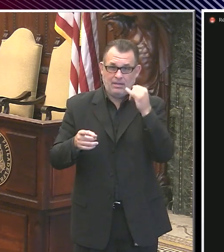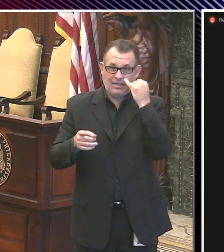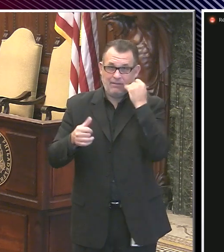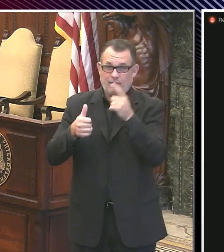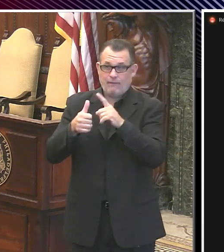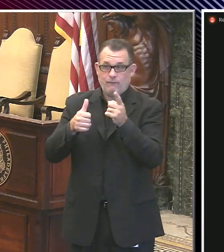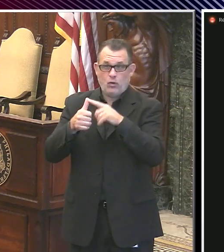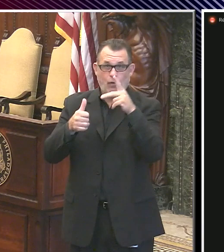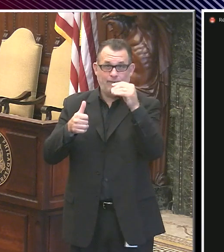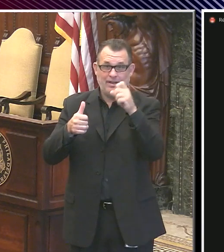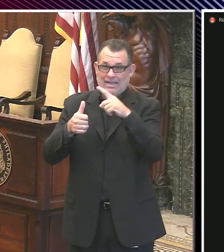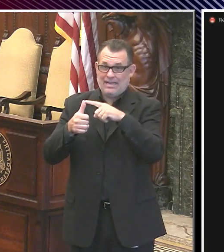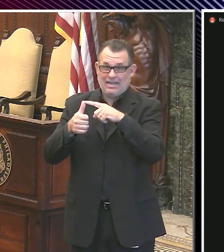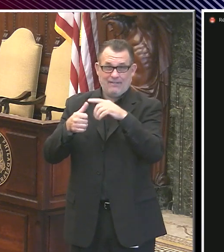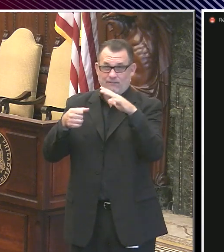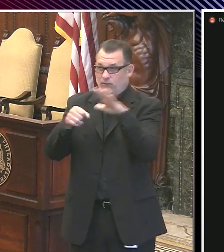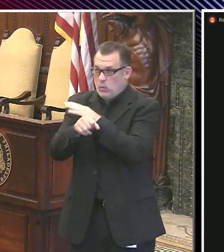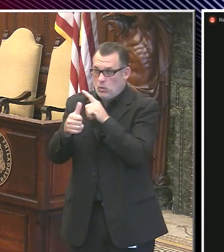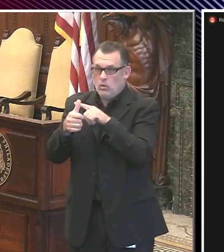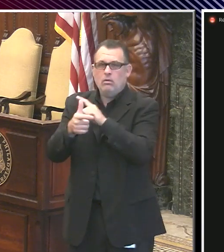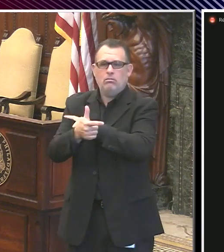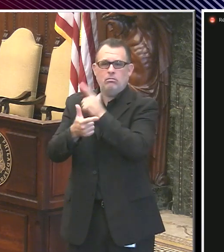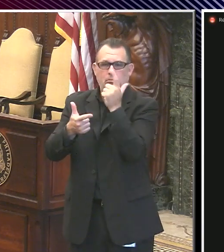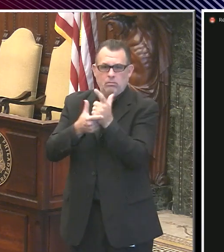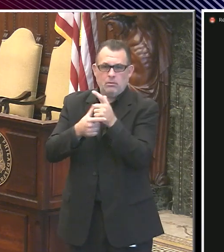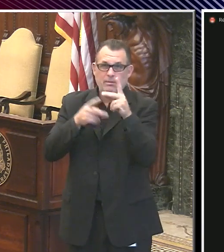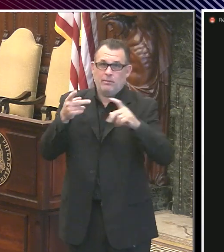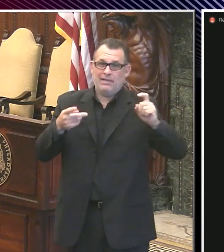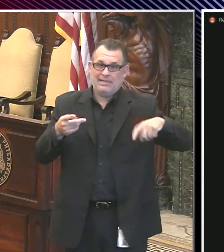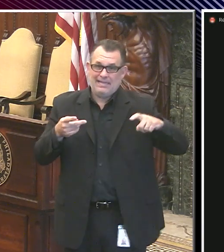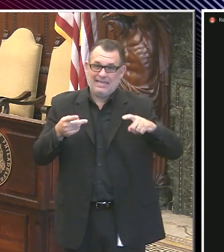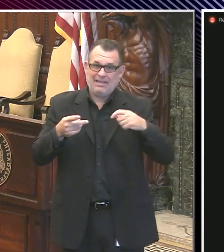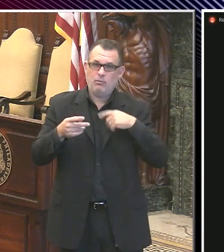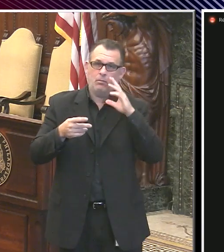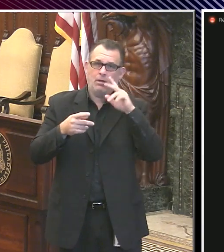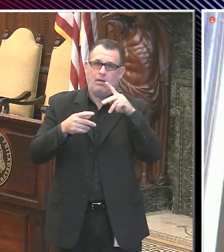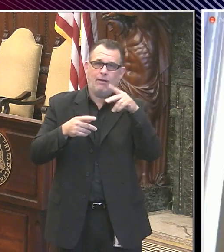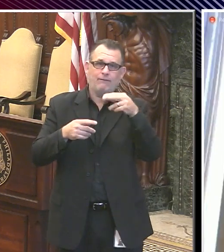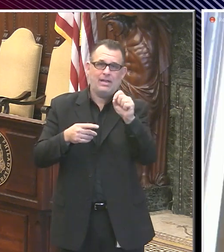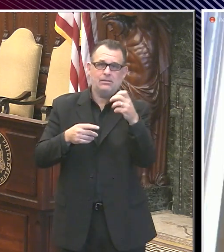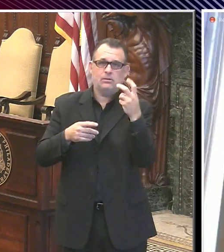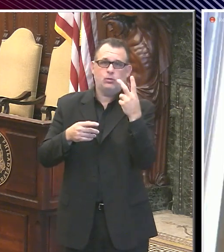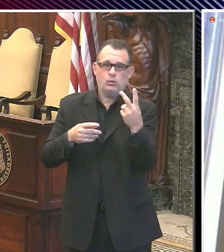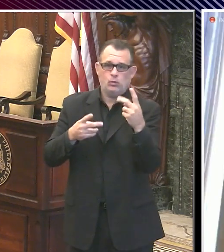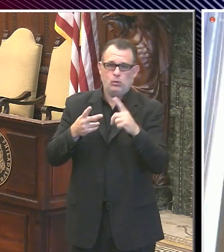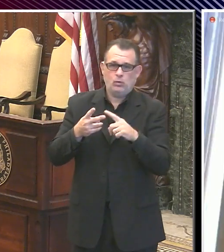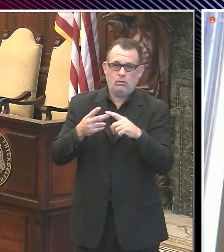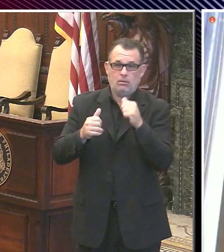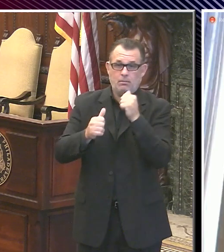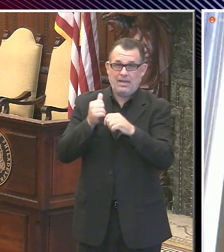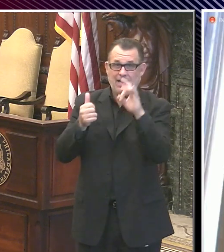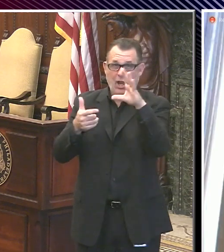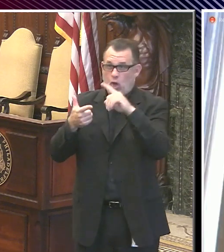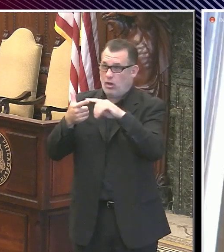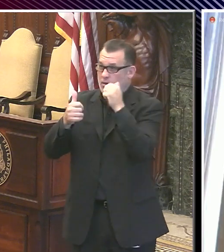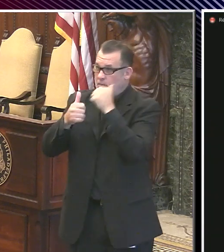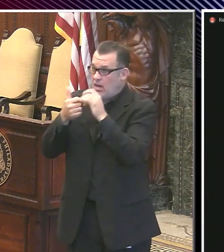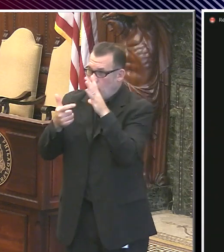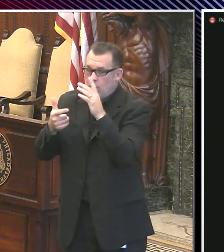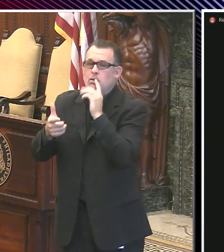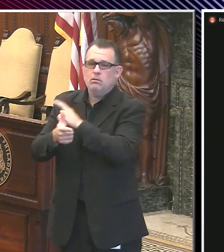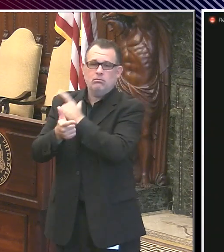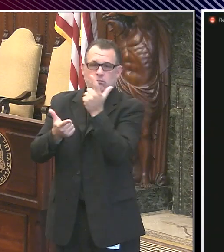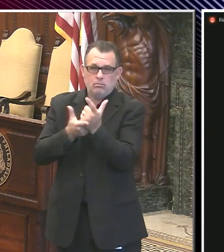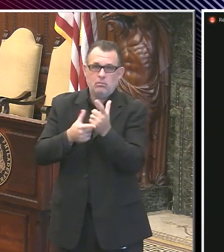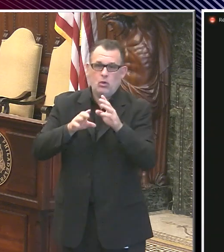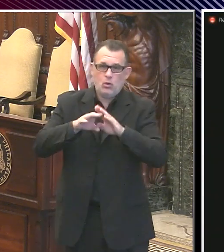more initial interest than is space in the 800 slots? Like, would you be in a position to roll that out immediately, or would people be